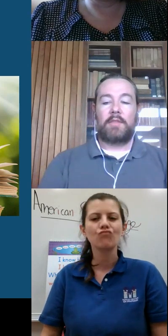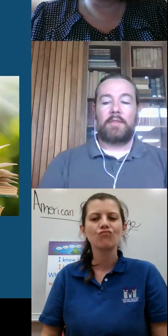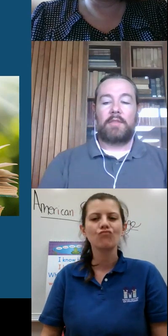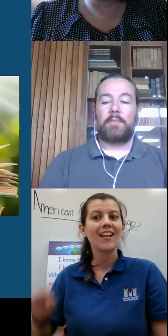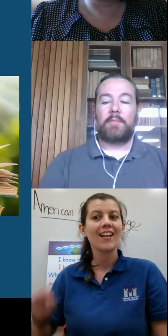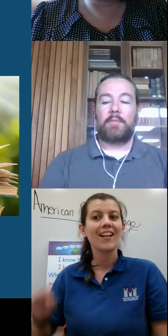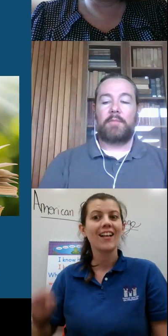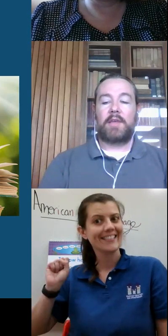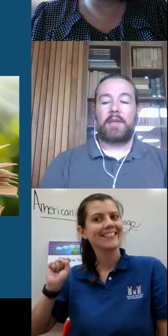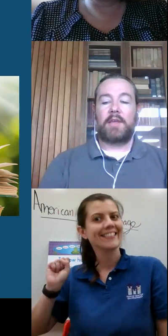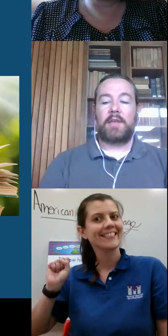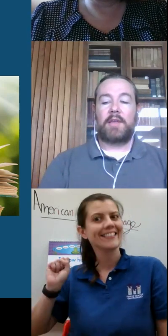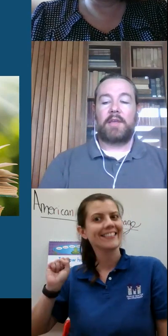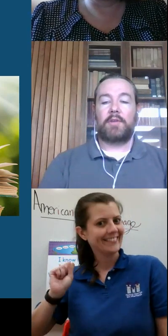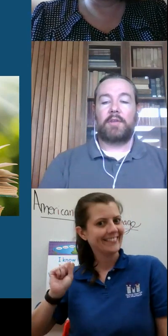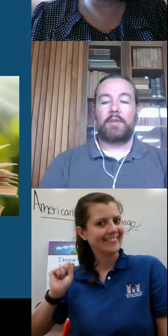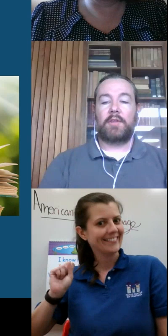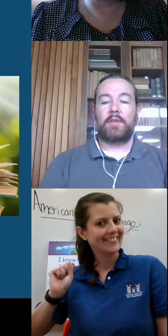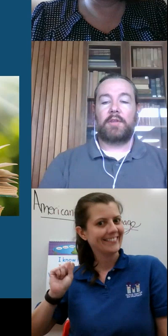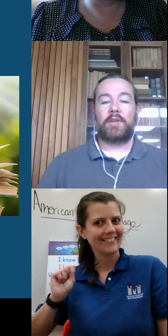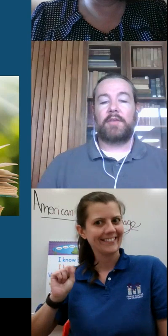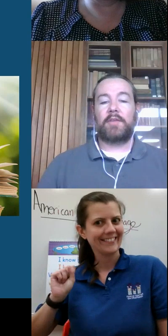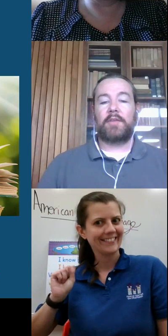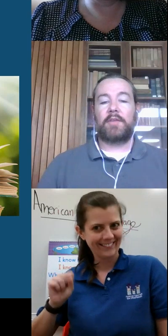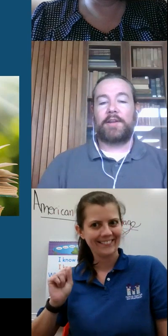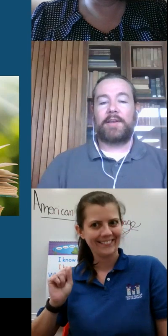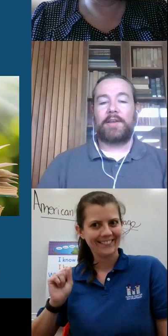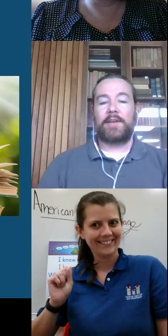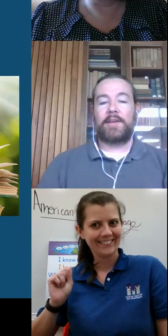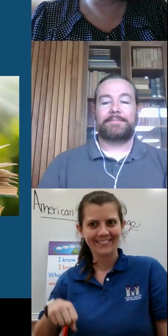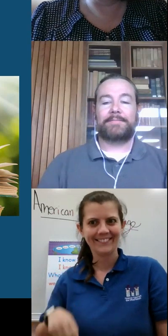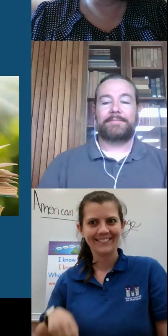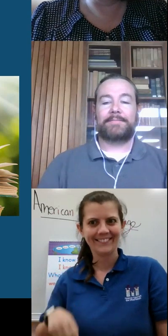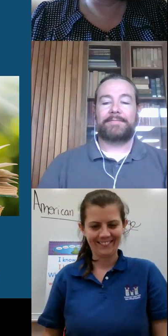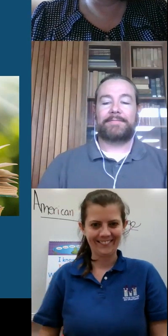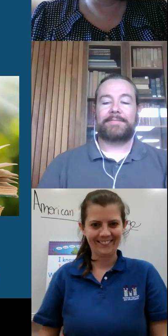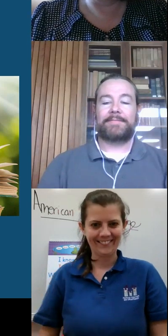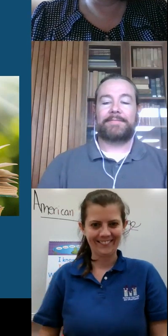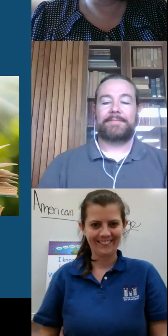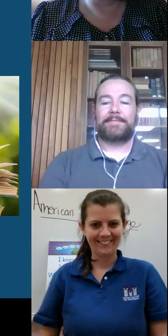So again, thank you very much. And I just want to thank everyone for joining us and have a great night.